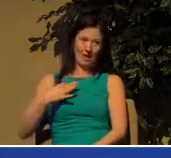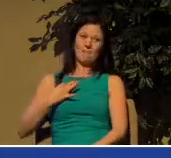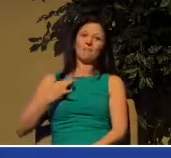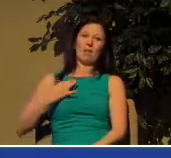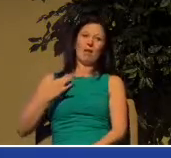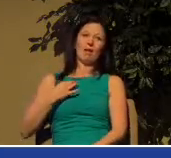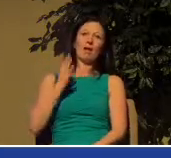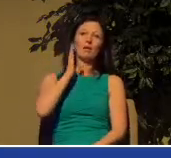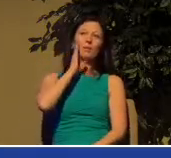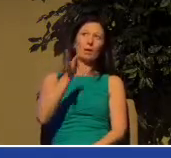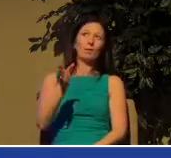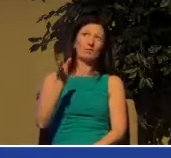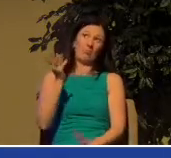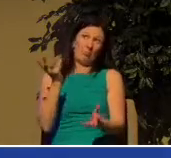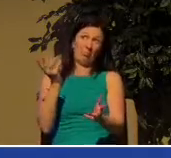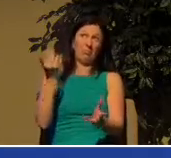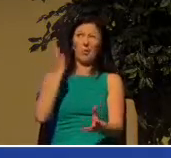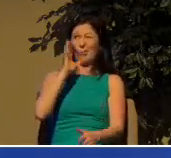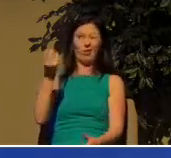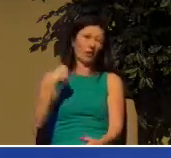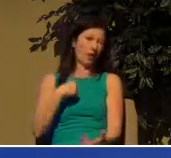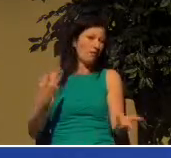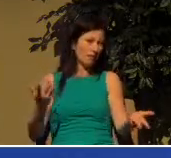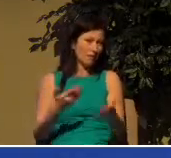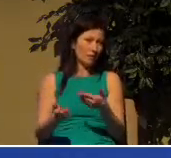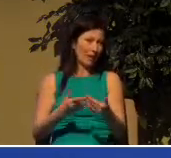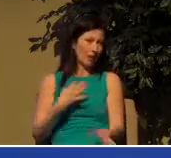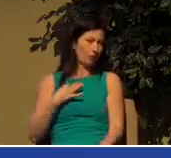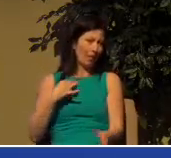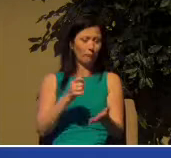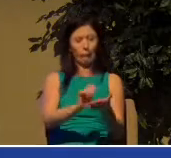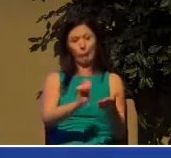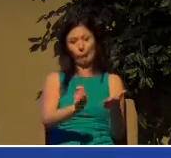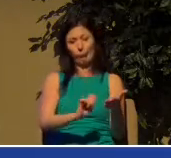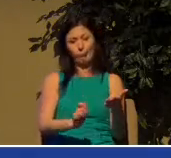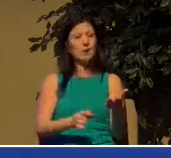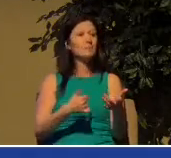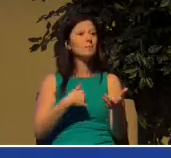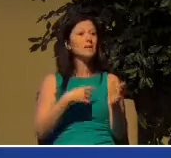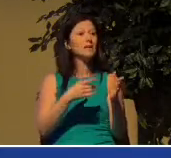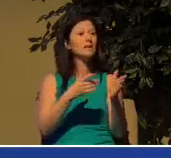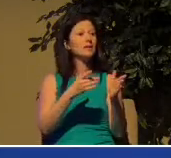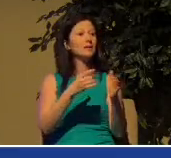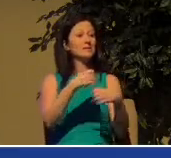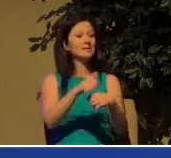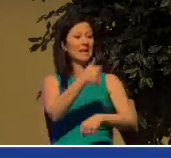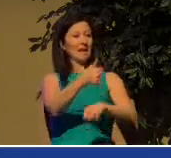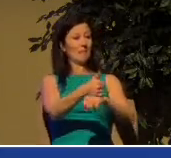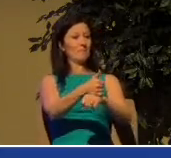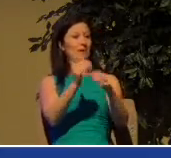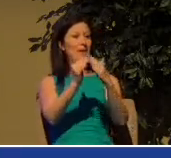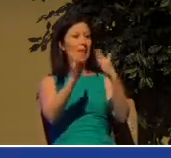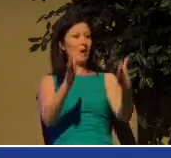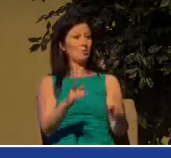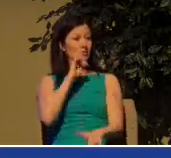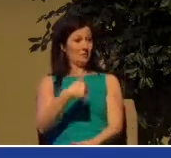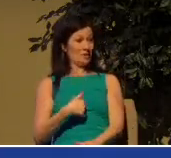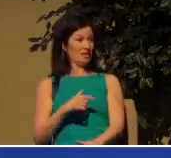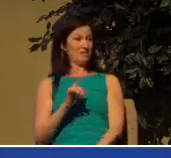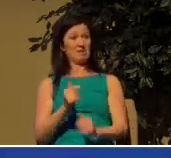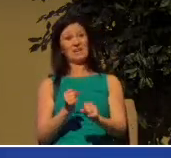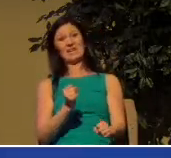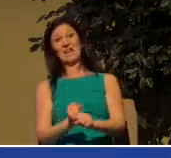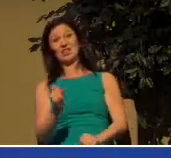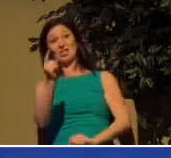was going to give it to me. So I didn't make any arrangements for housing the next year, because that would be like going to a